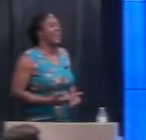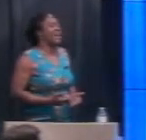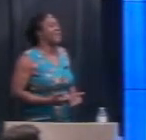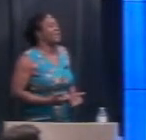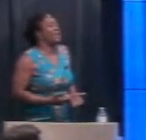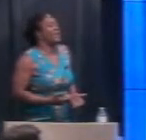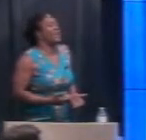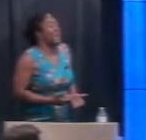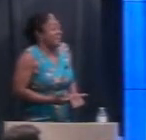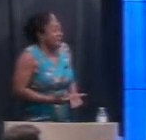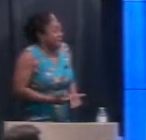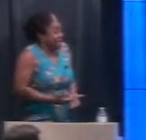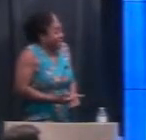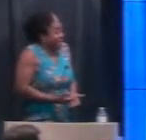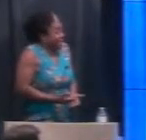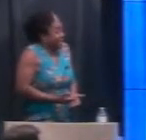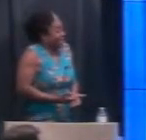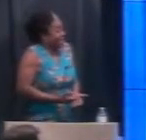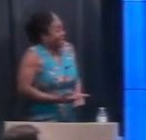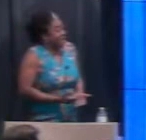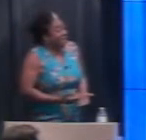land of the free